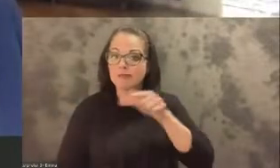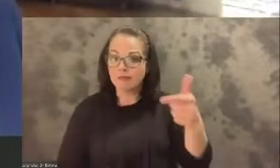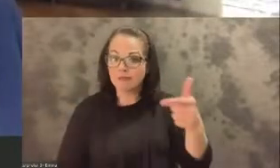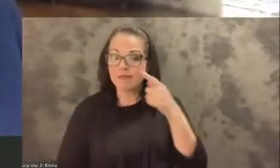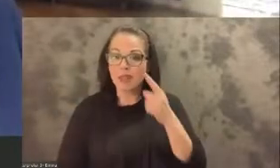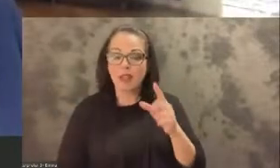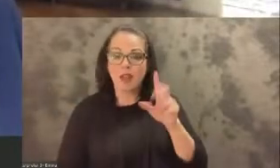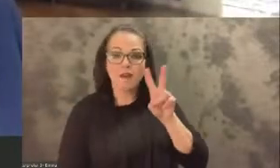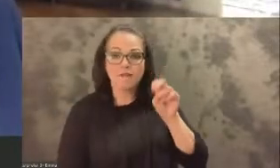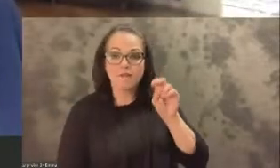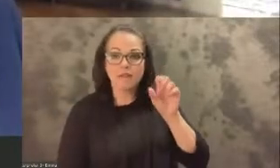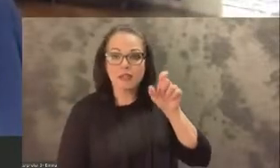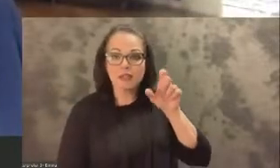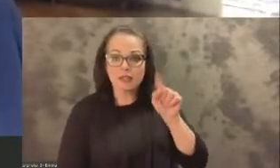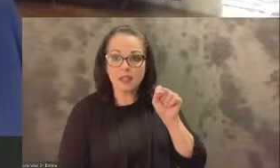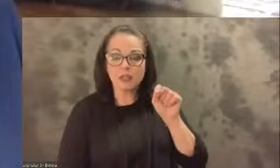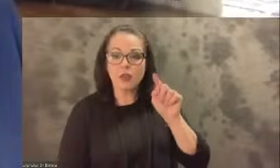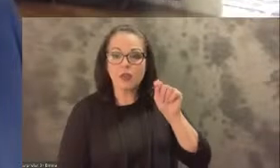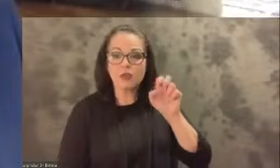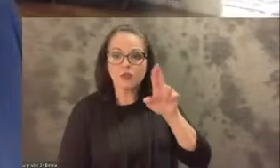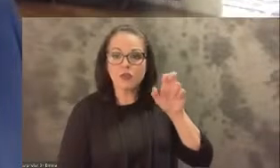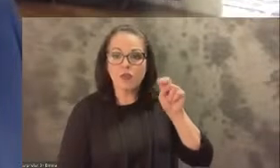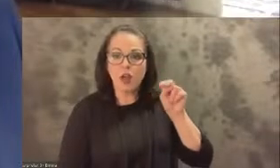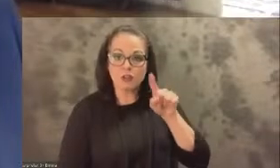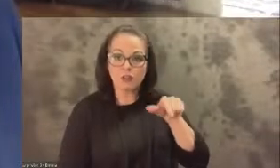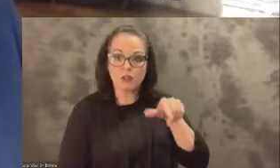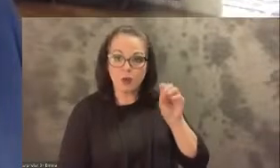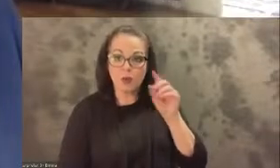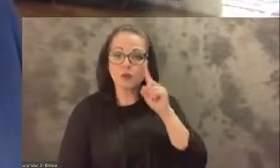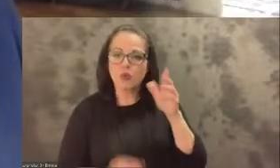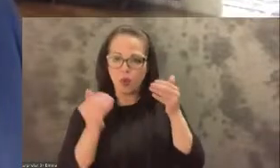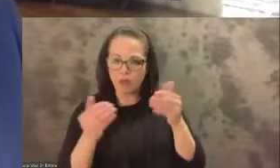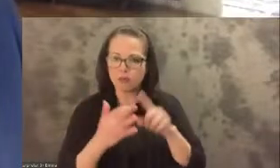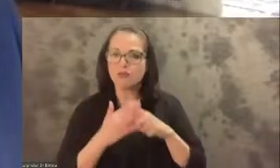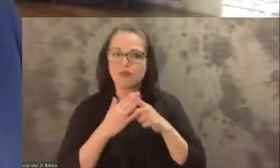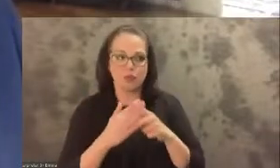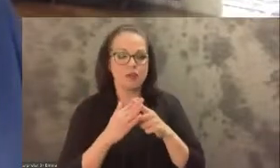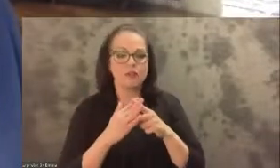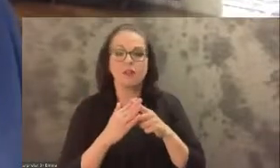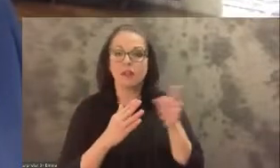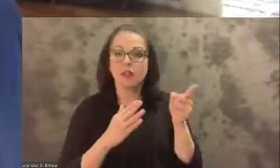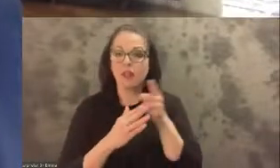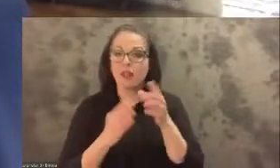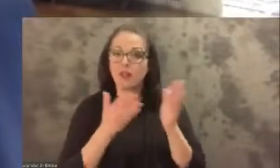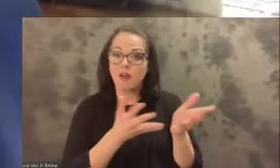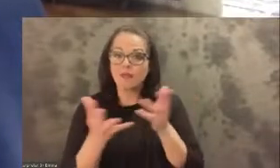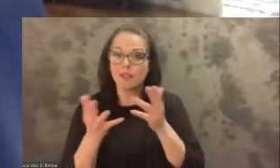Vincent Toronzo to start the discussion with all the members of the subcommittee. Vincent?